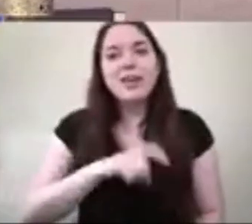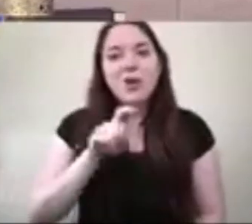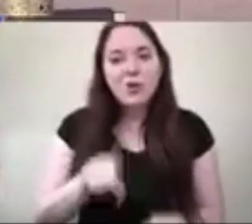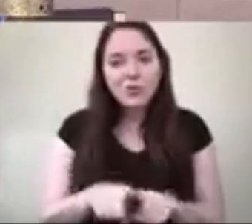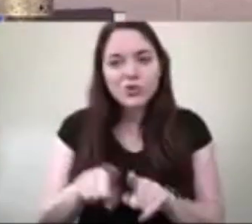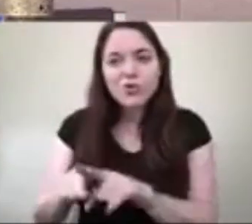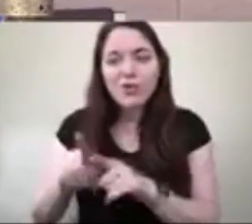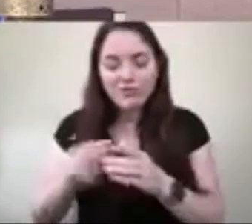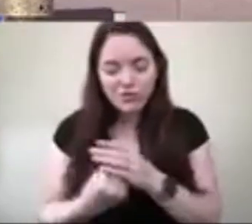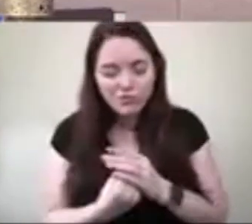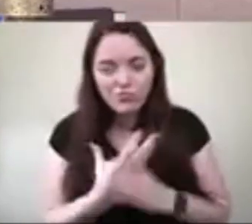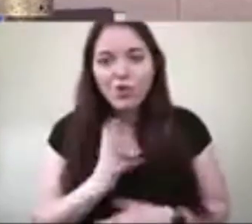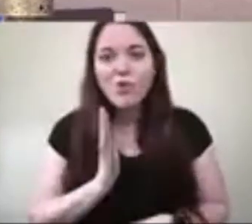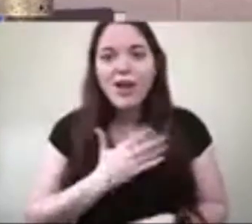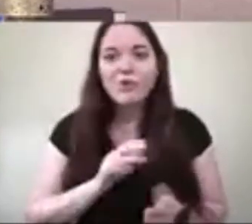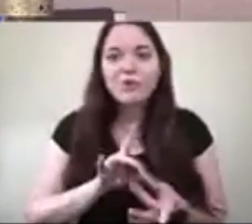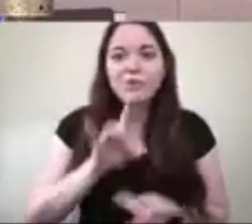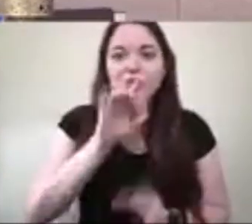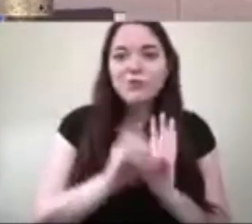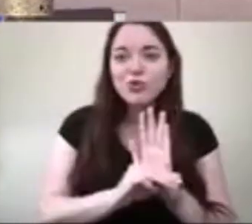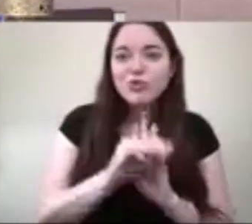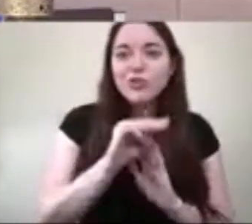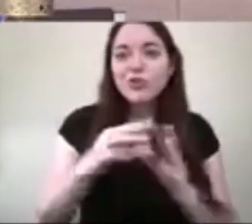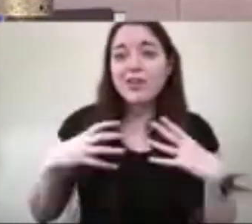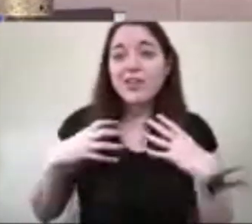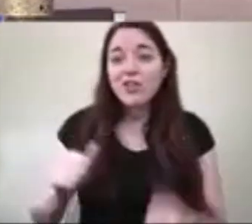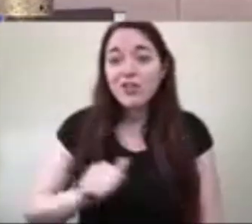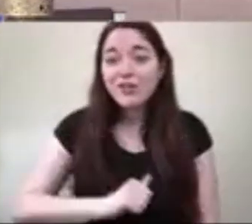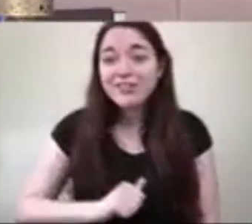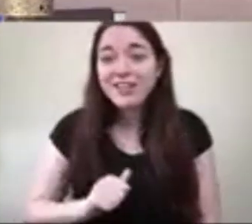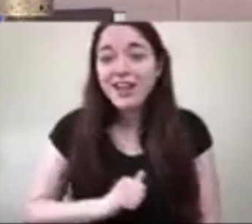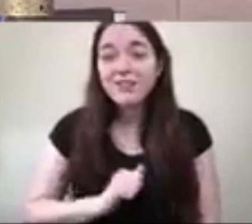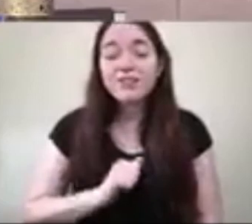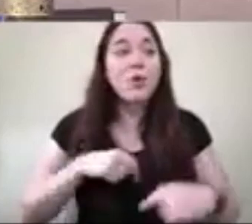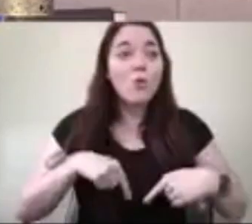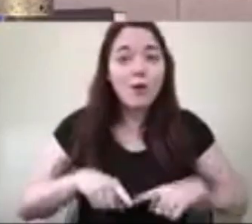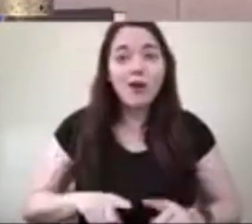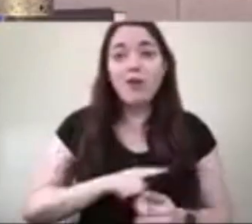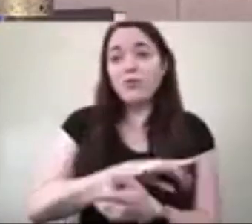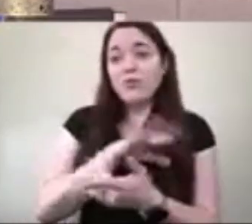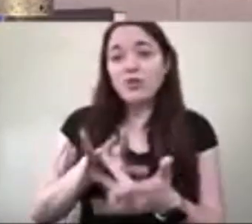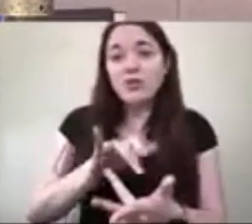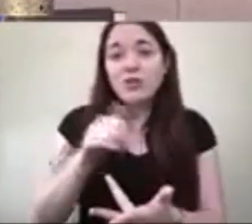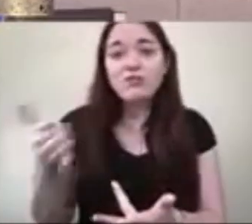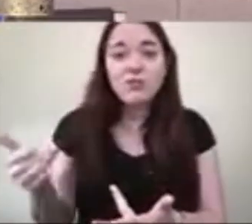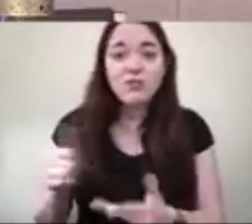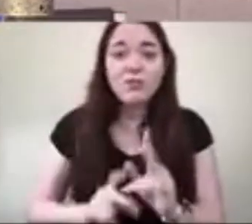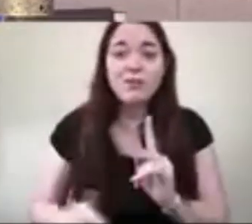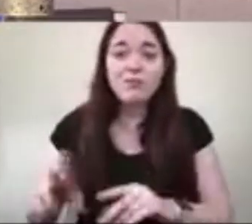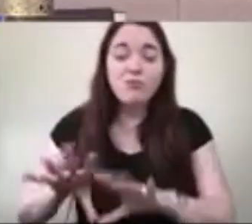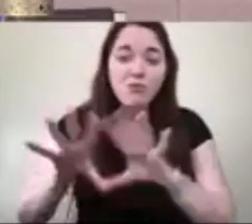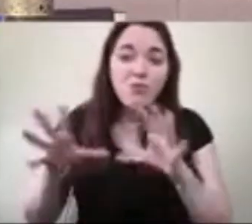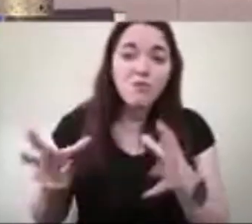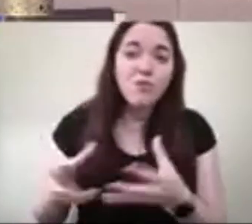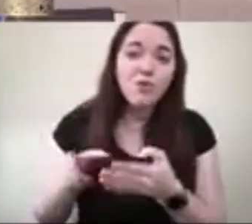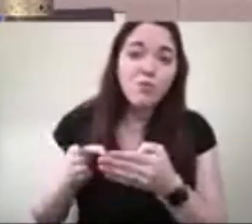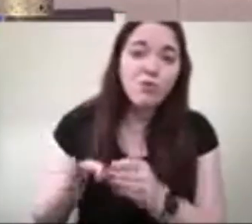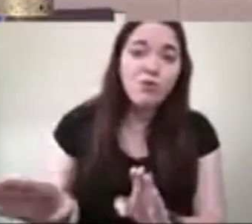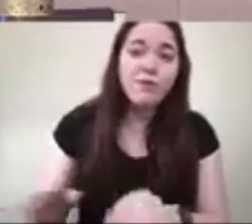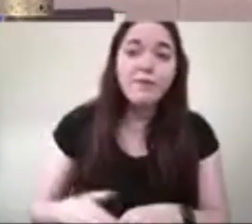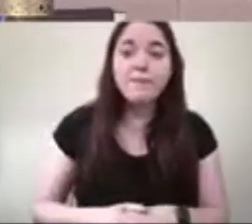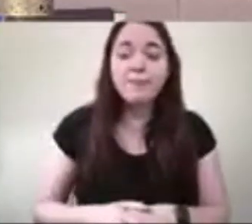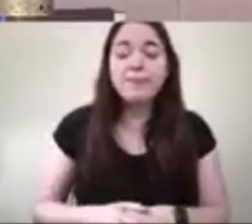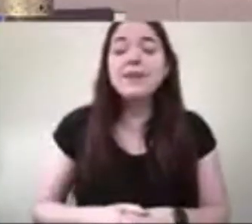work as a congregation to heal ourselves as we seek to reach out and heal the world. And then from a place of wholeness,